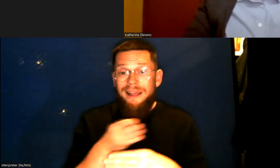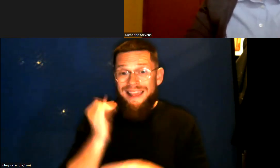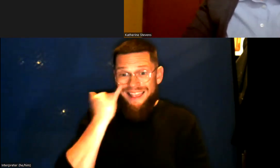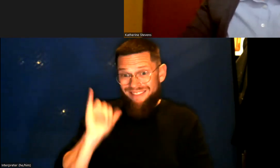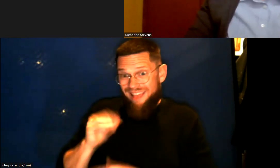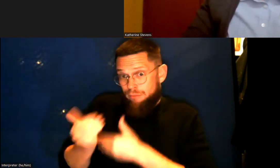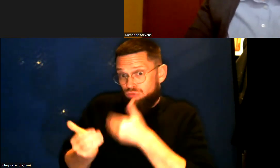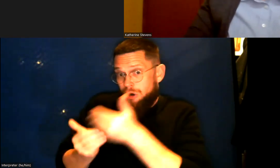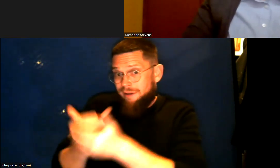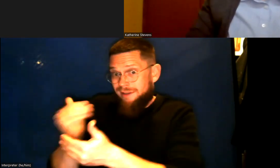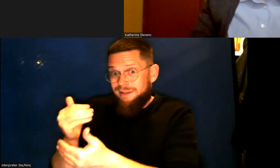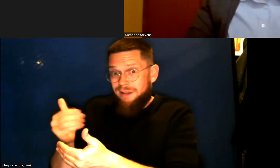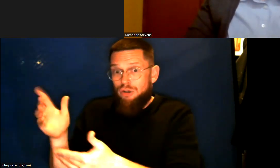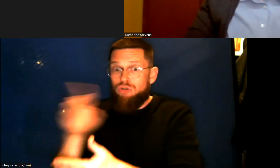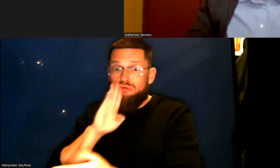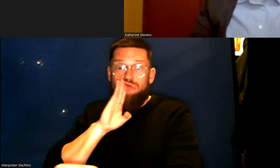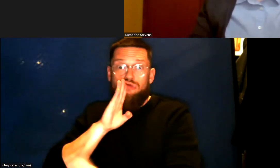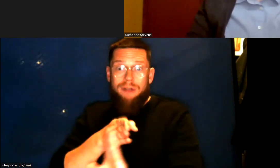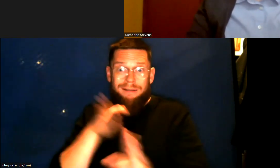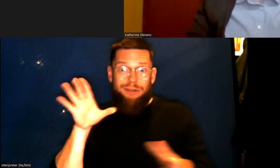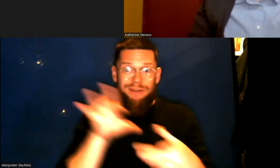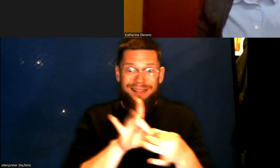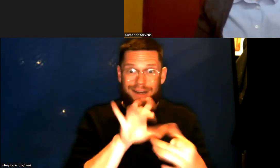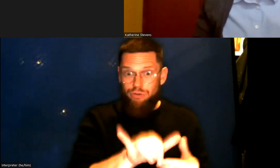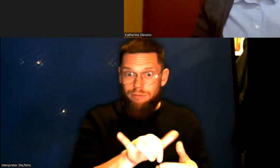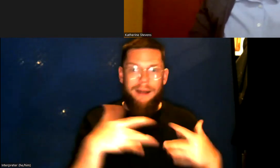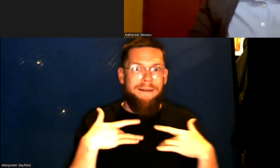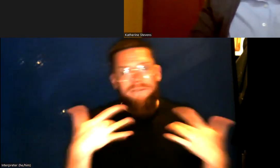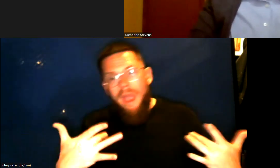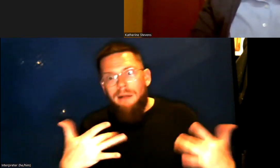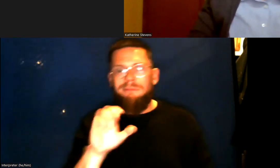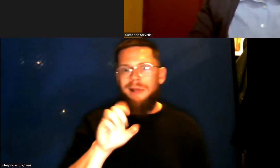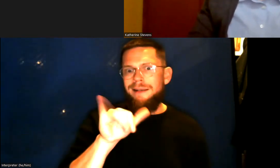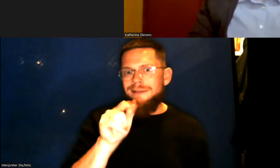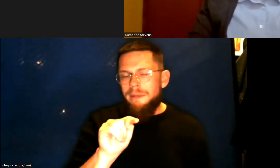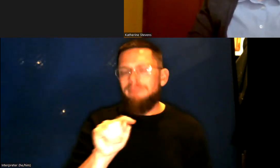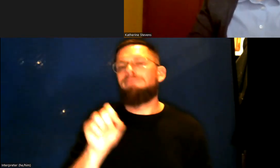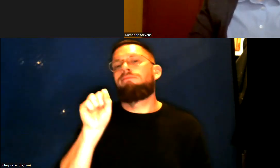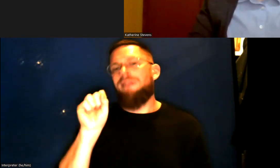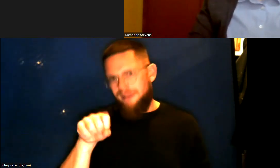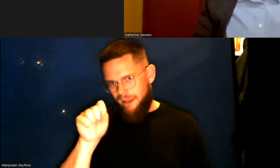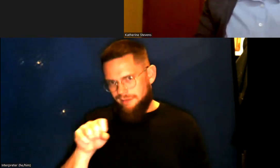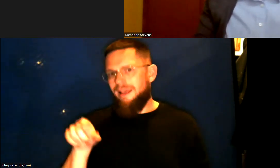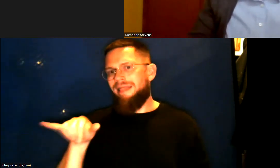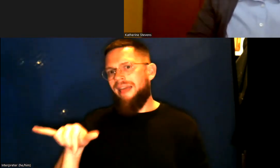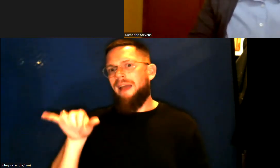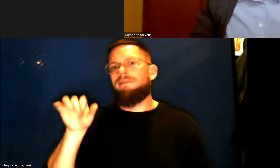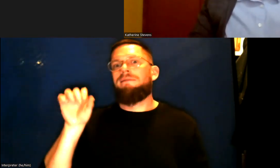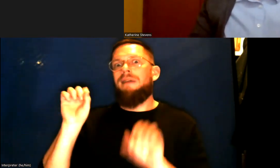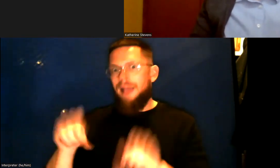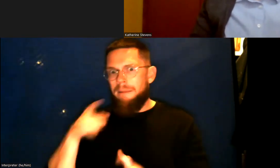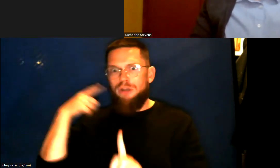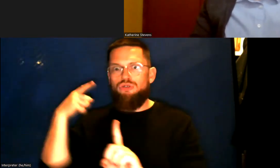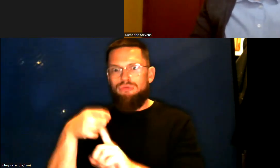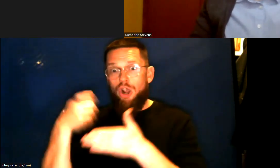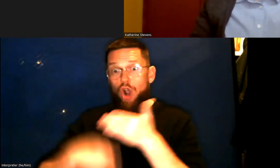purpose of that final deliverable, that exhibit or that event, then yes, that could be claimed as a direct cost. If it is